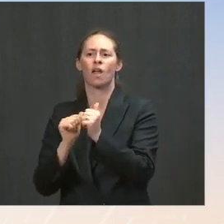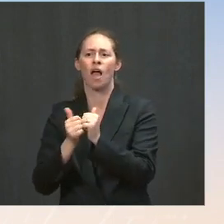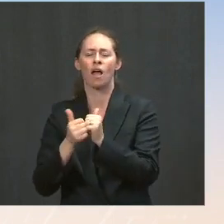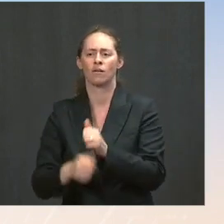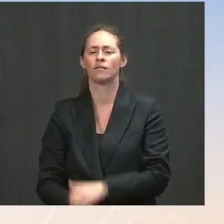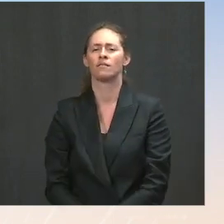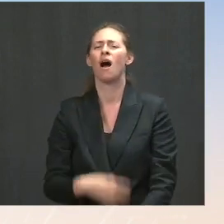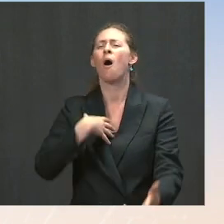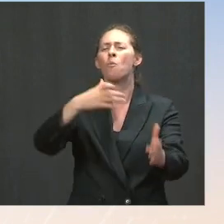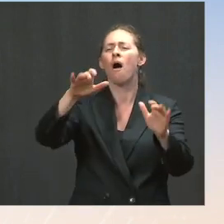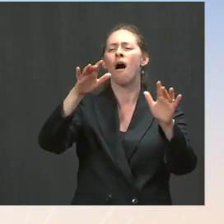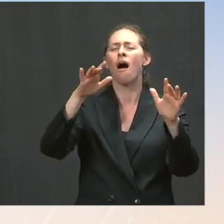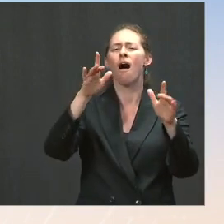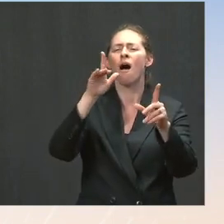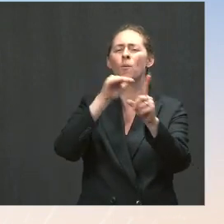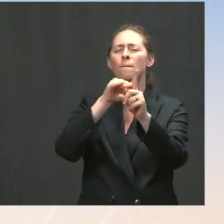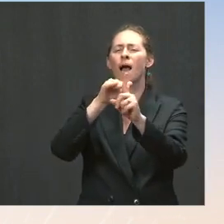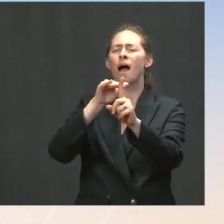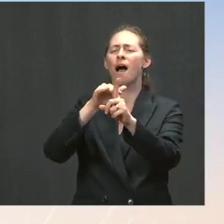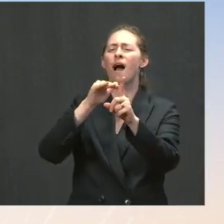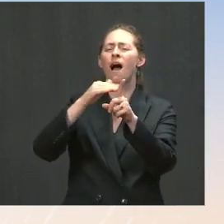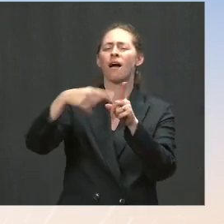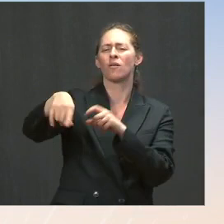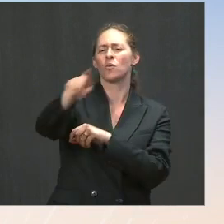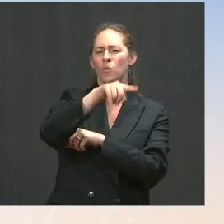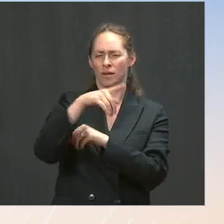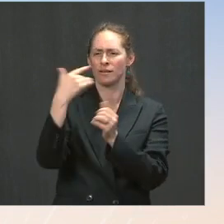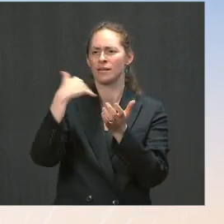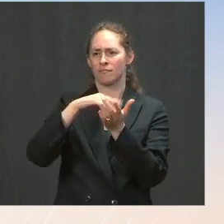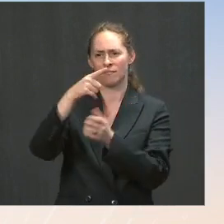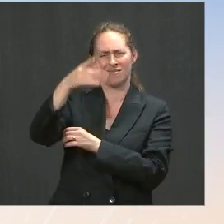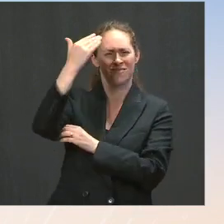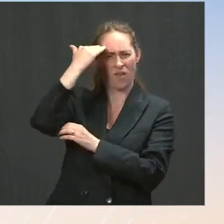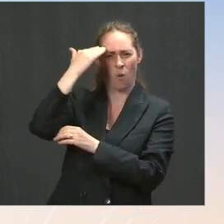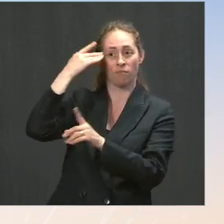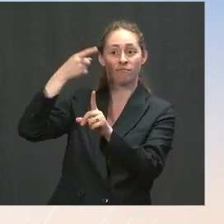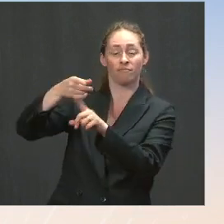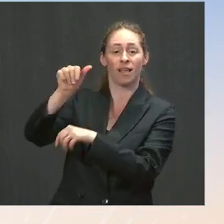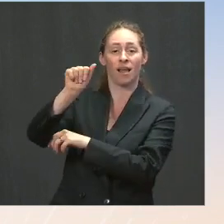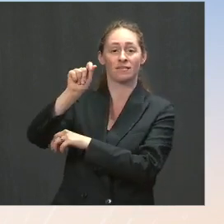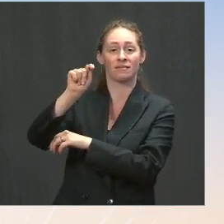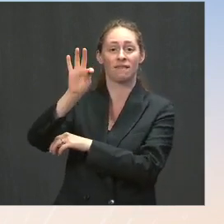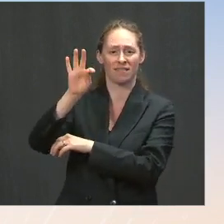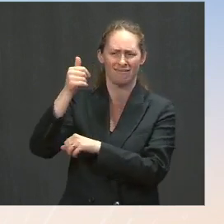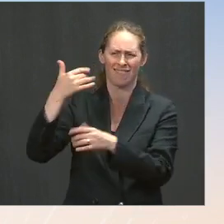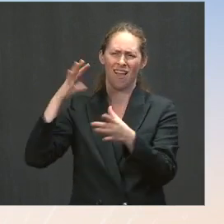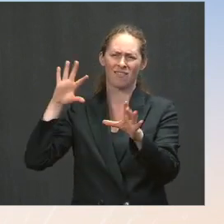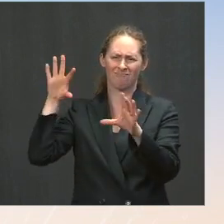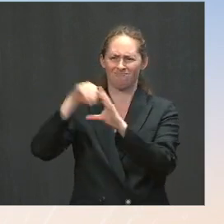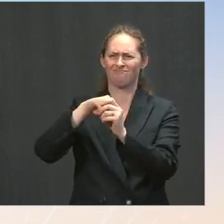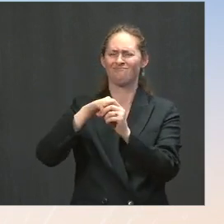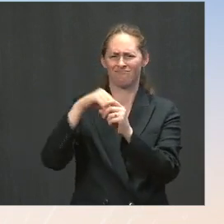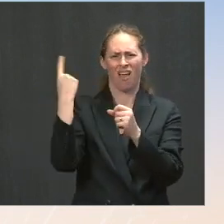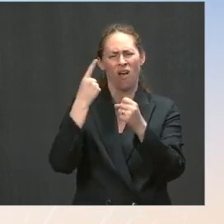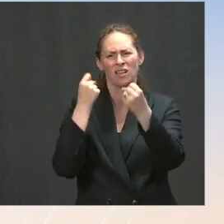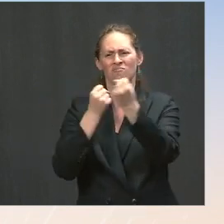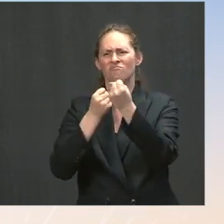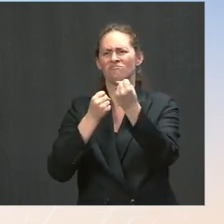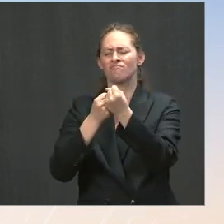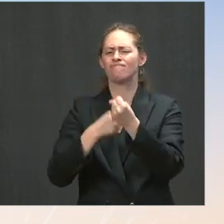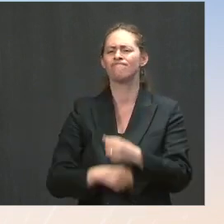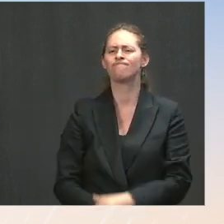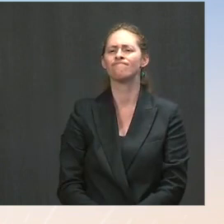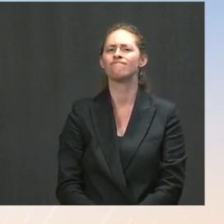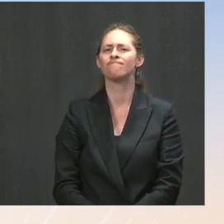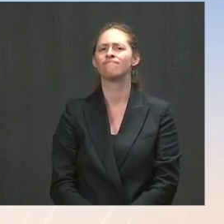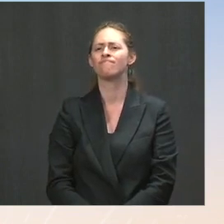not only is he a veteran of the ATF, but he's somebody who's been a supporter of smart